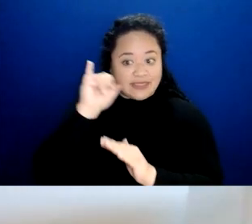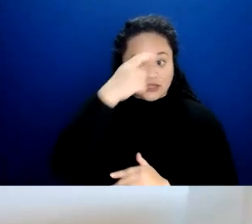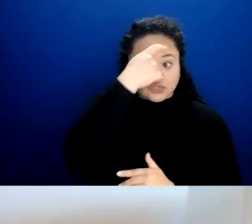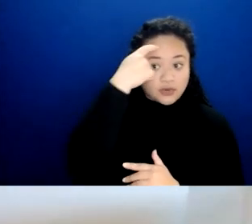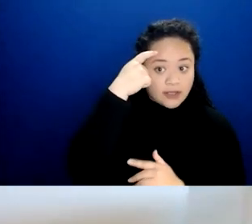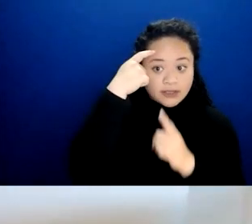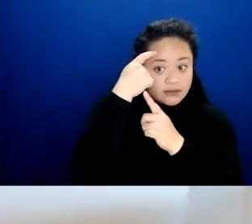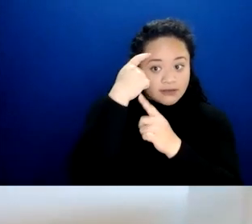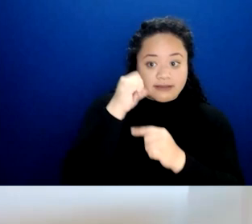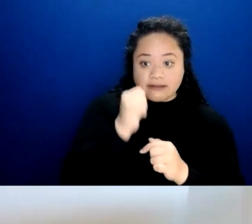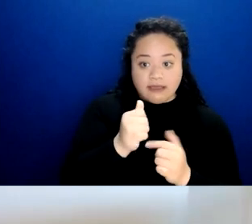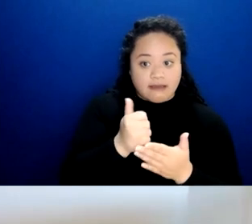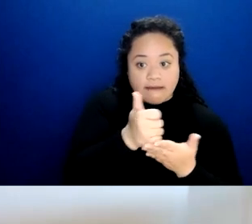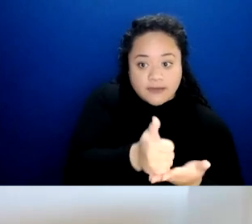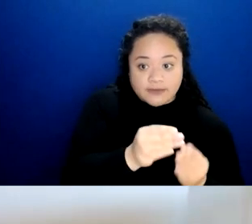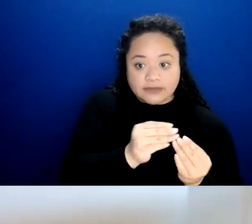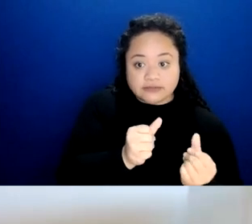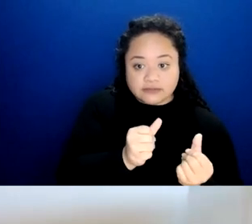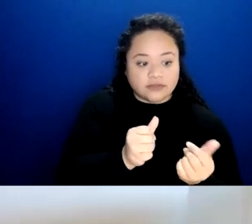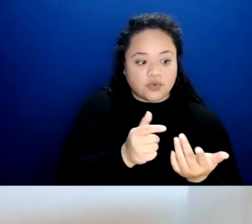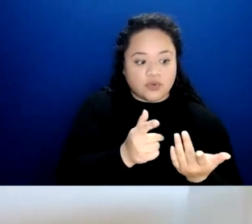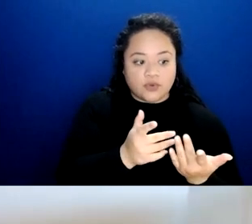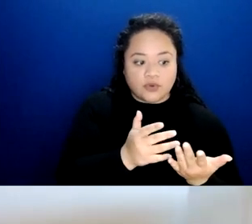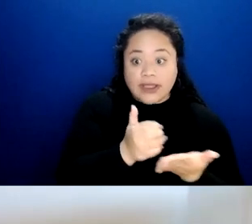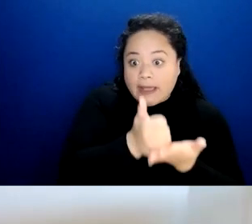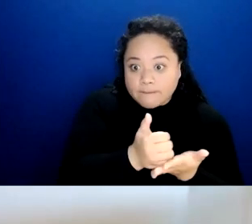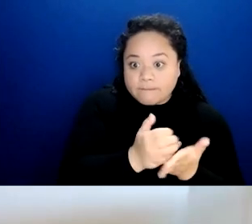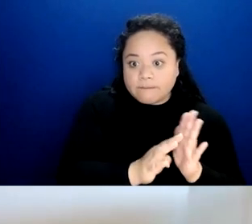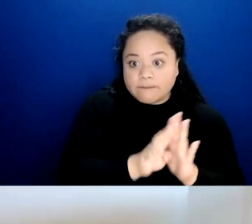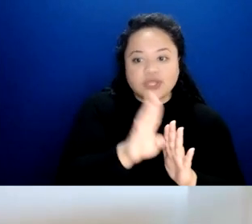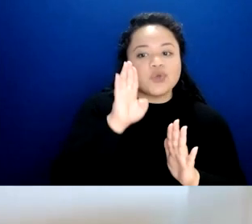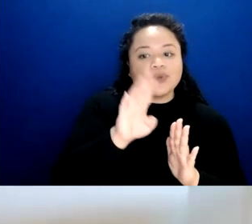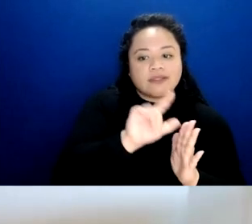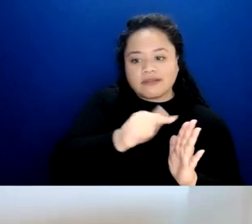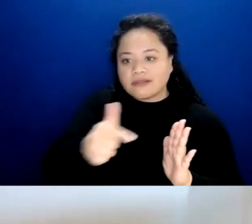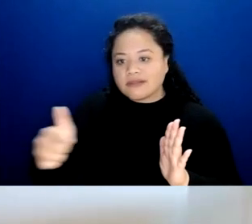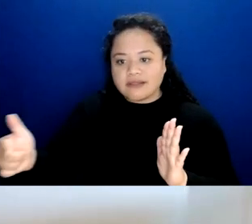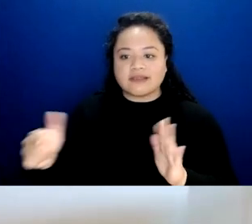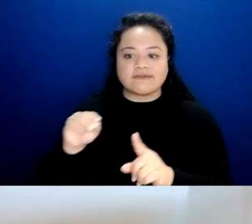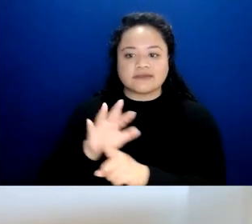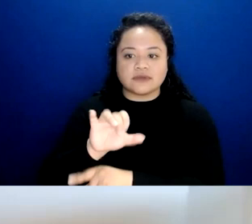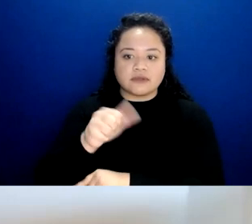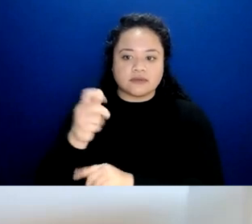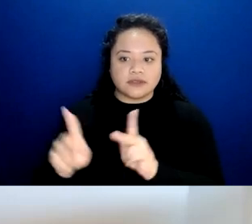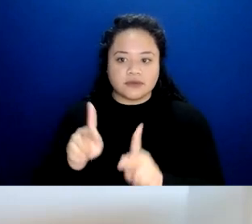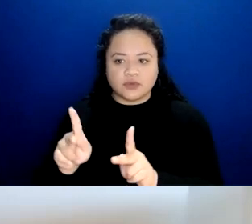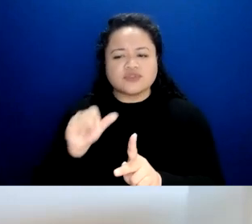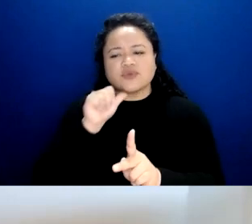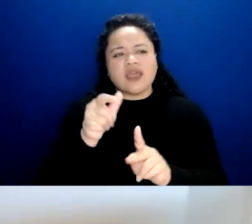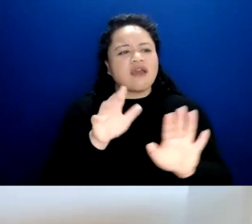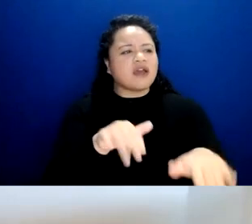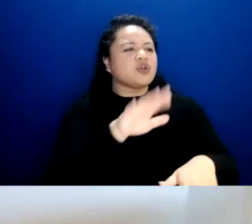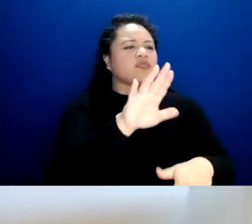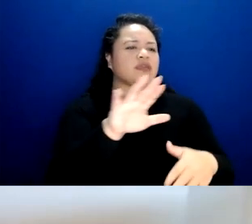on to other people. And that's not necessarily... And this is not to excuse behaviors or justify in